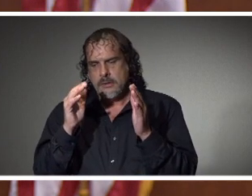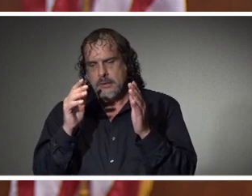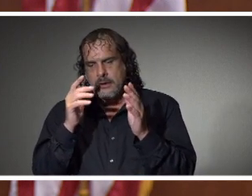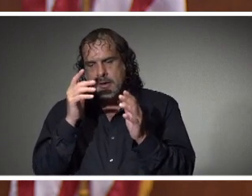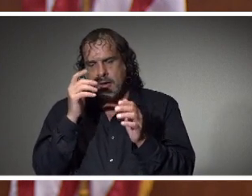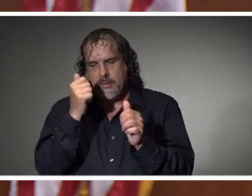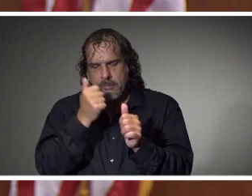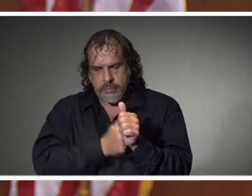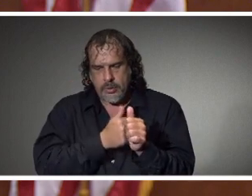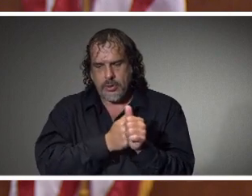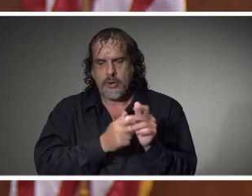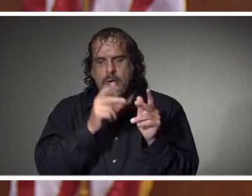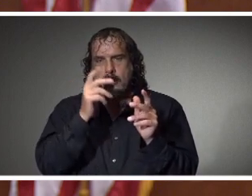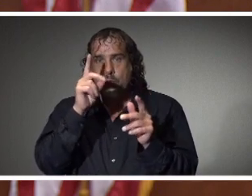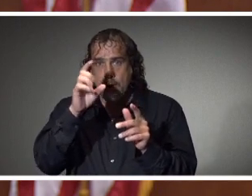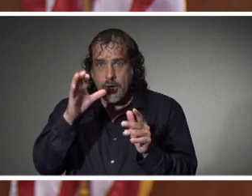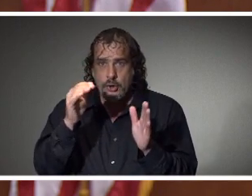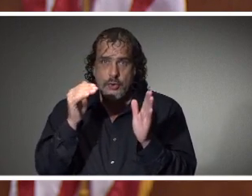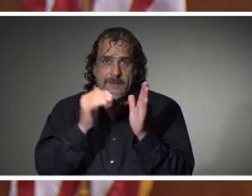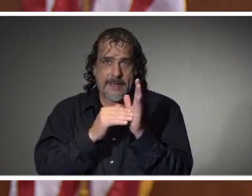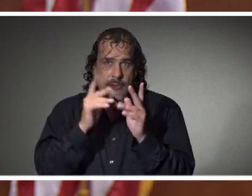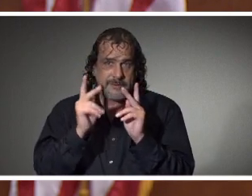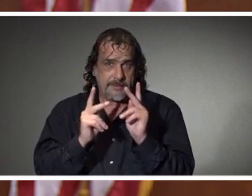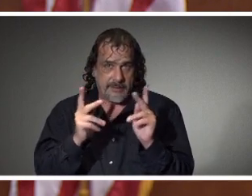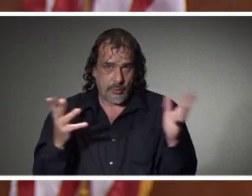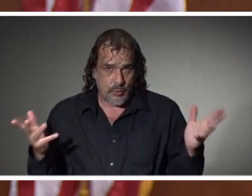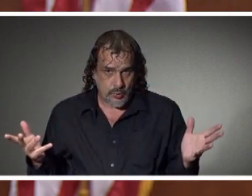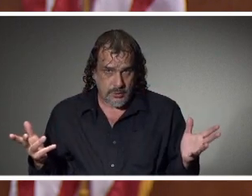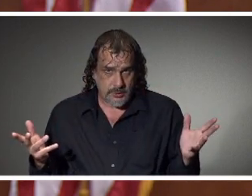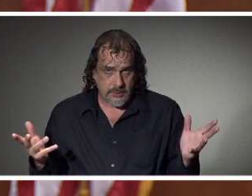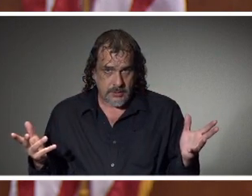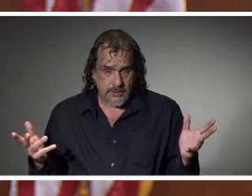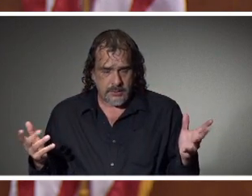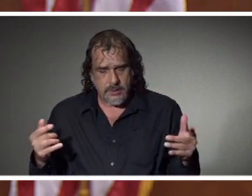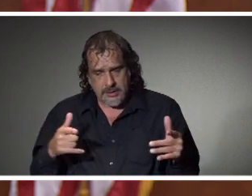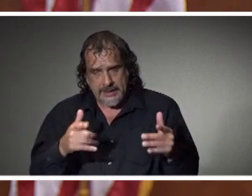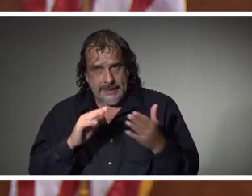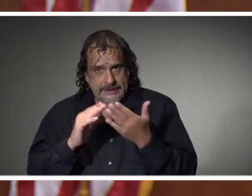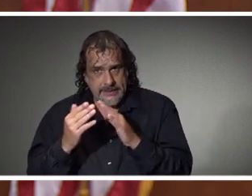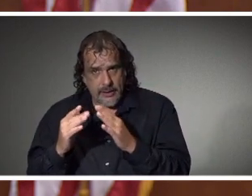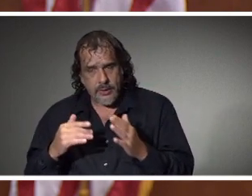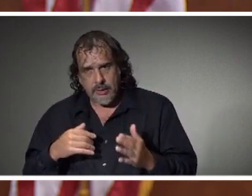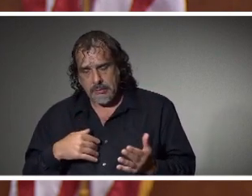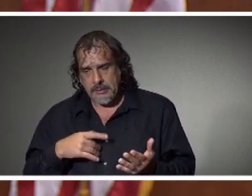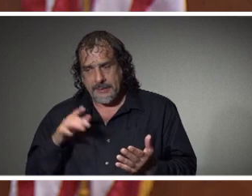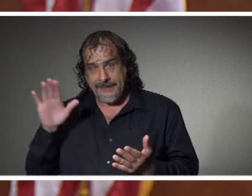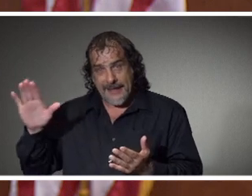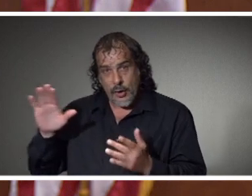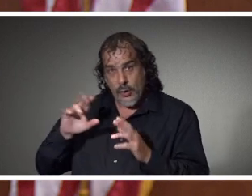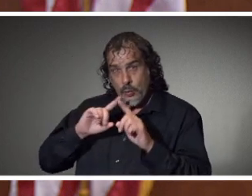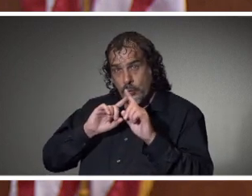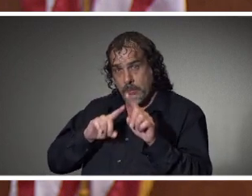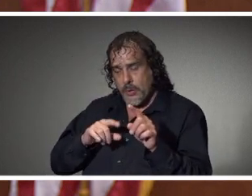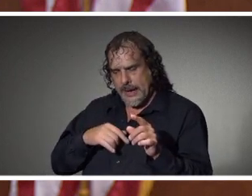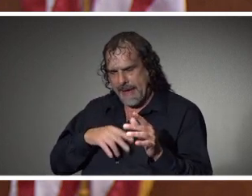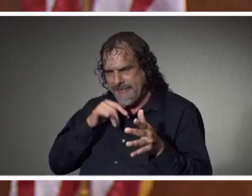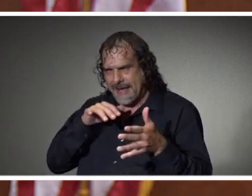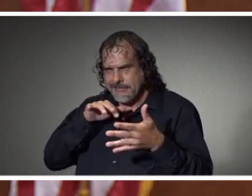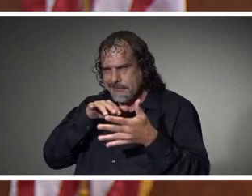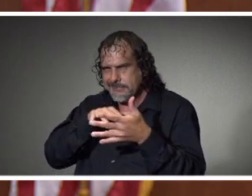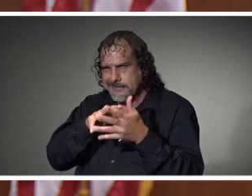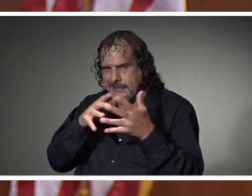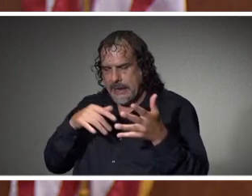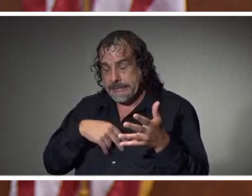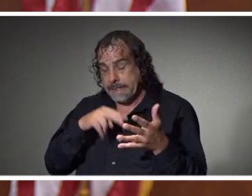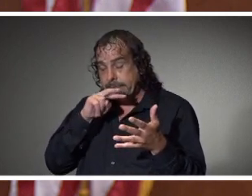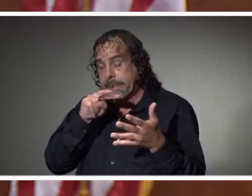100,000 residents over a 14-day period. I believe in their report, and I haven't really studied it yet because I literally just saw a copy of